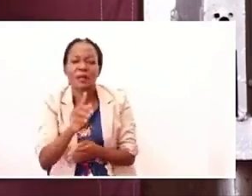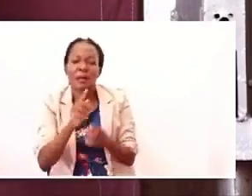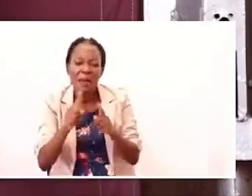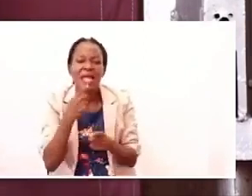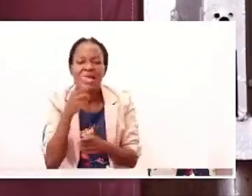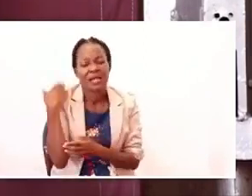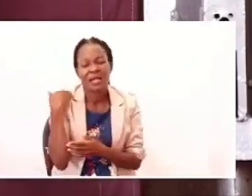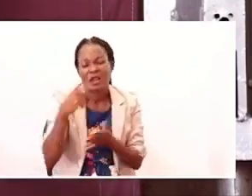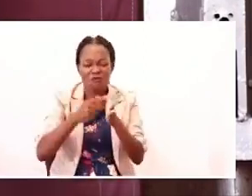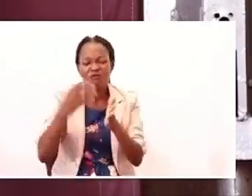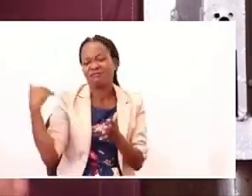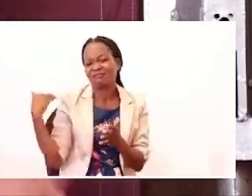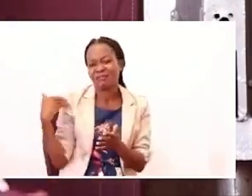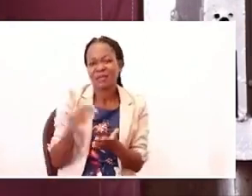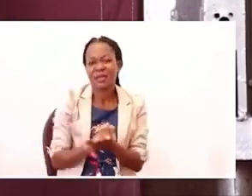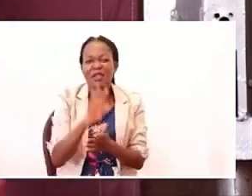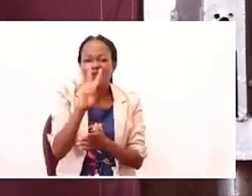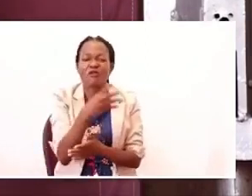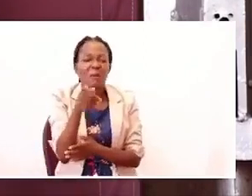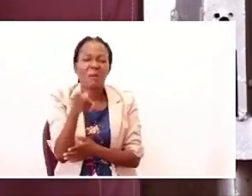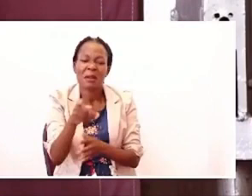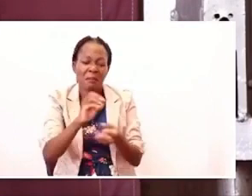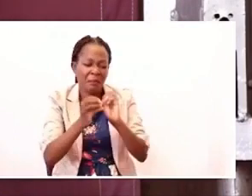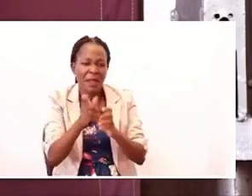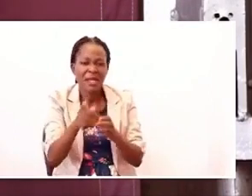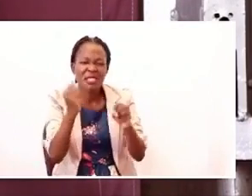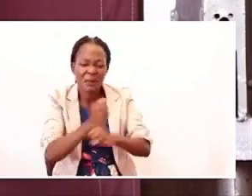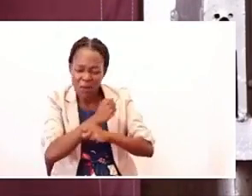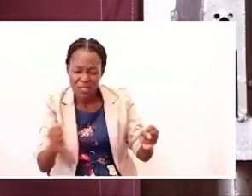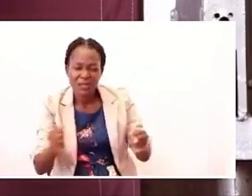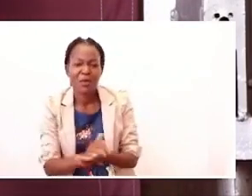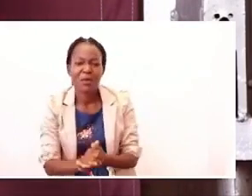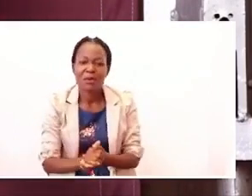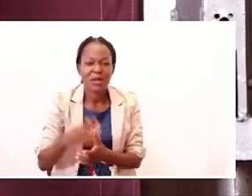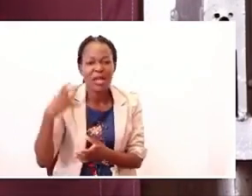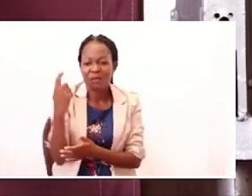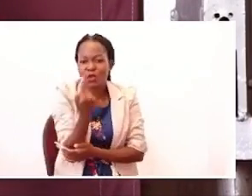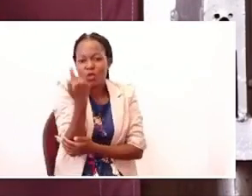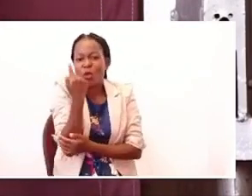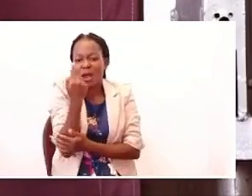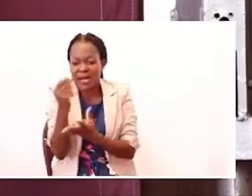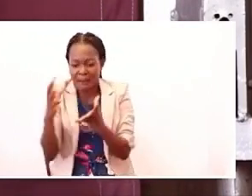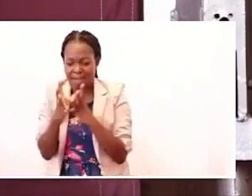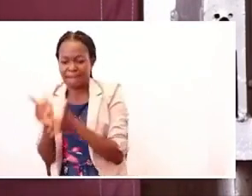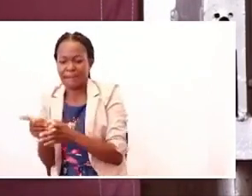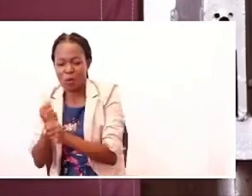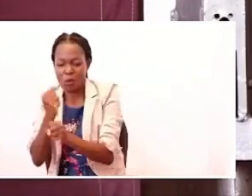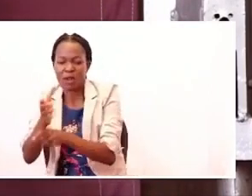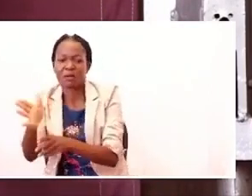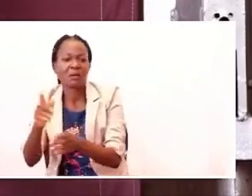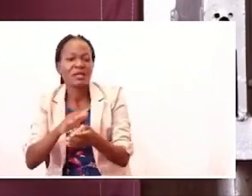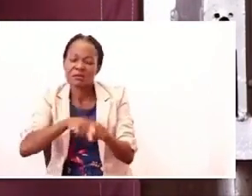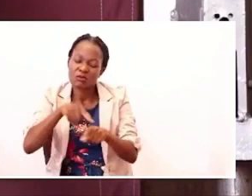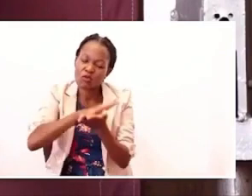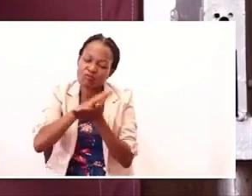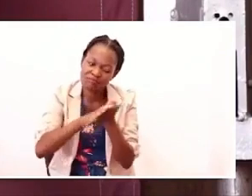already said, the framework is set in such a way that it is impossible for them to broaden the tax base in order to generate adequate